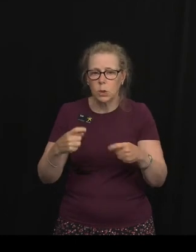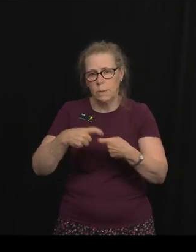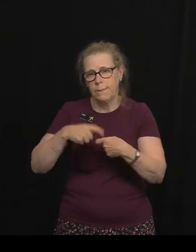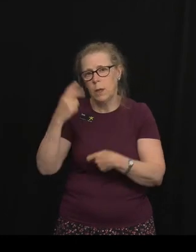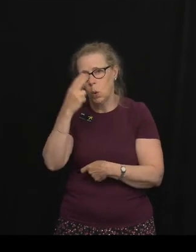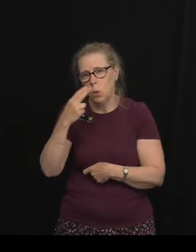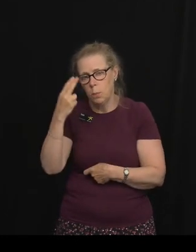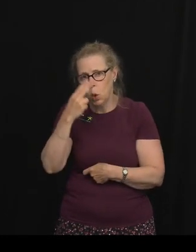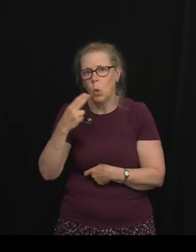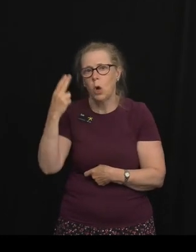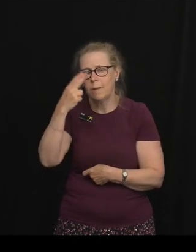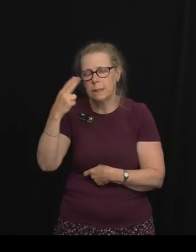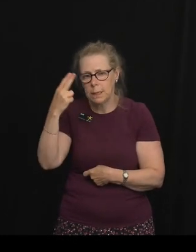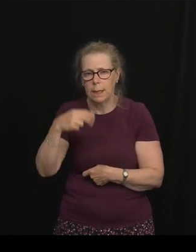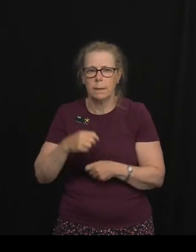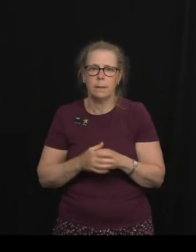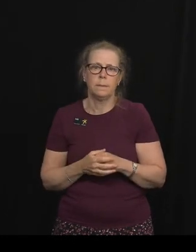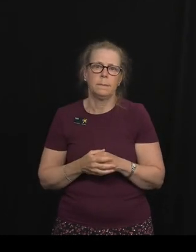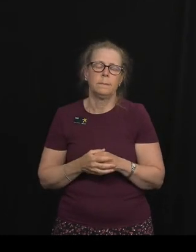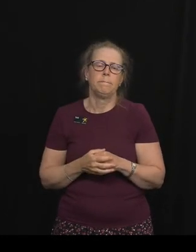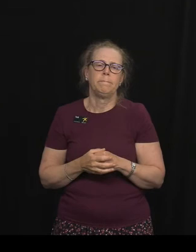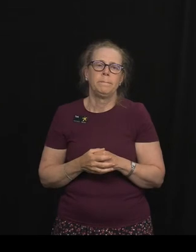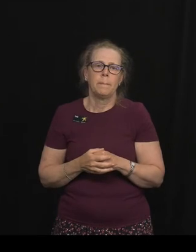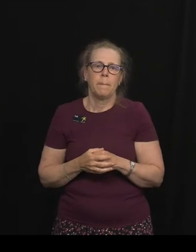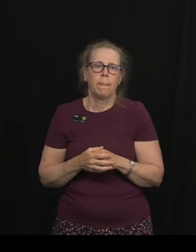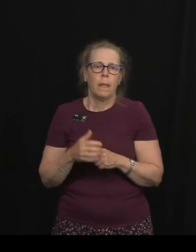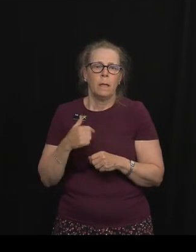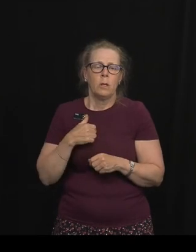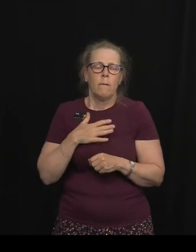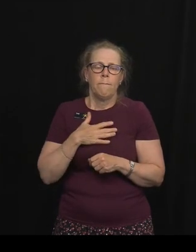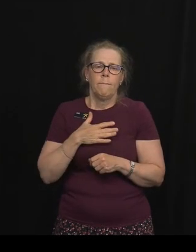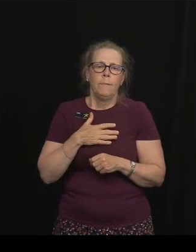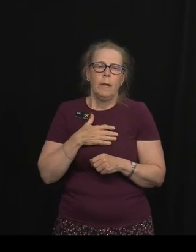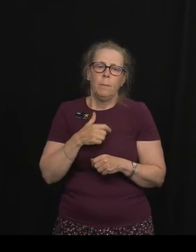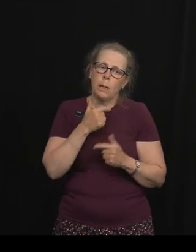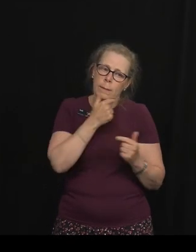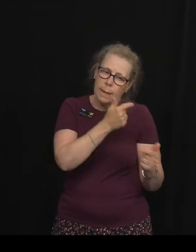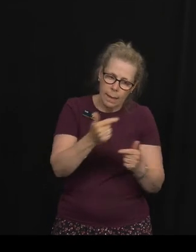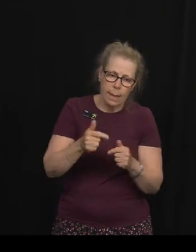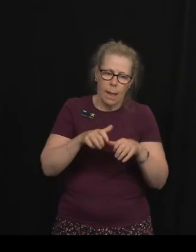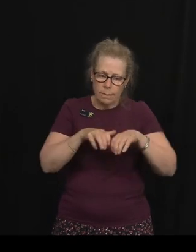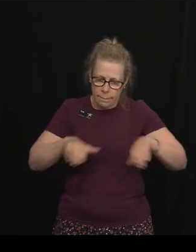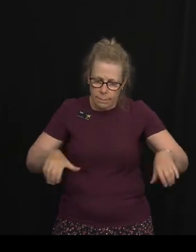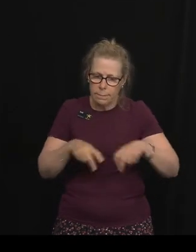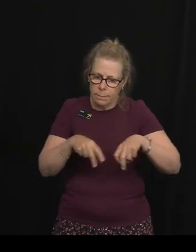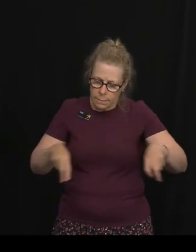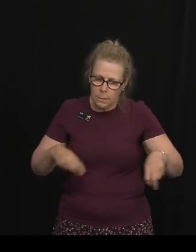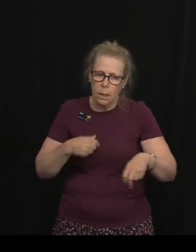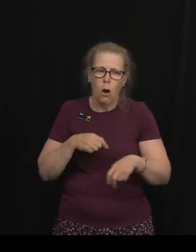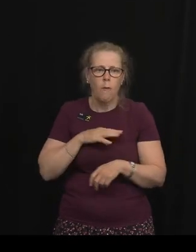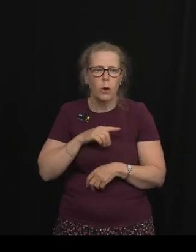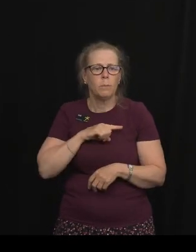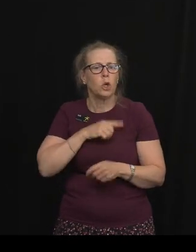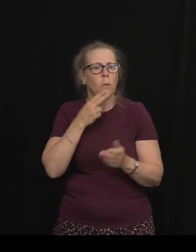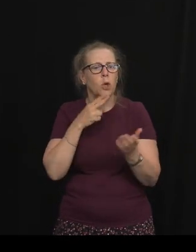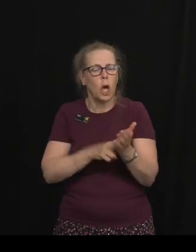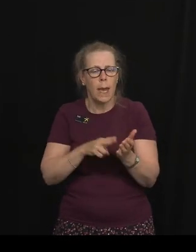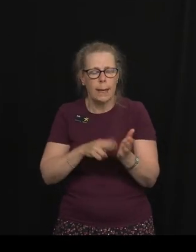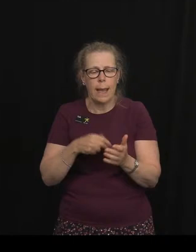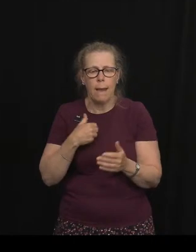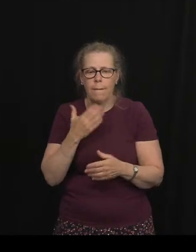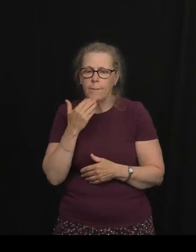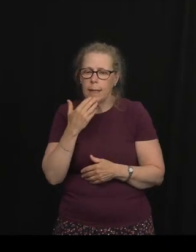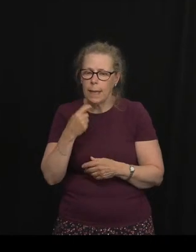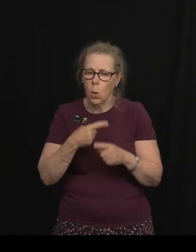and chairman for the Swedish Society of Virology. First of all, I would just like to thank the panel for being very honest about the threats coming from